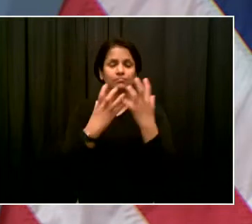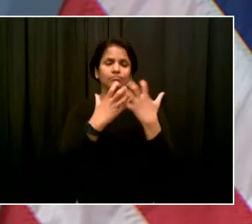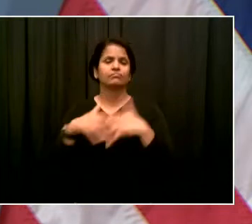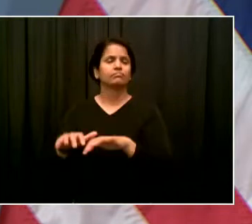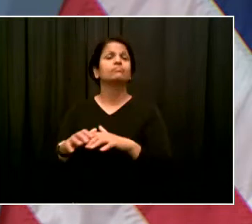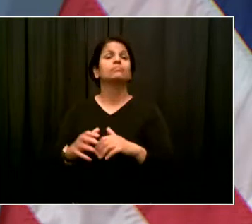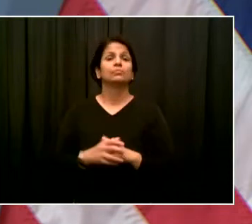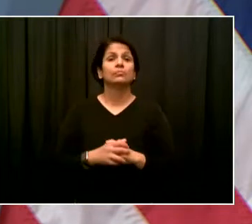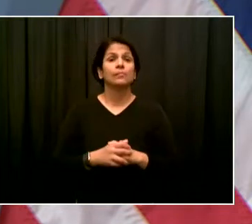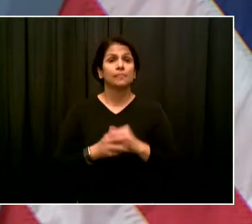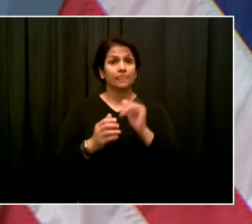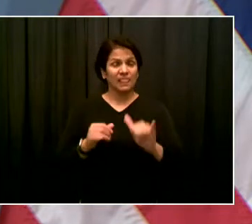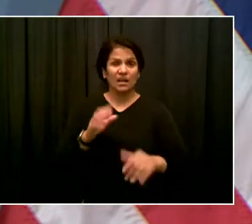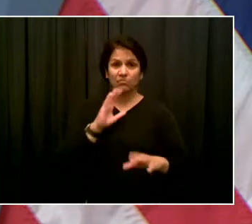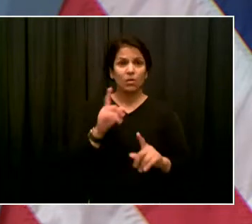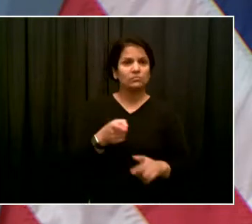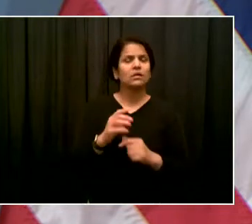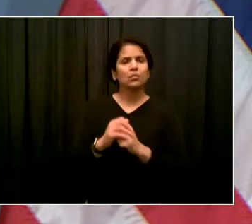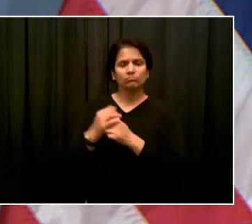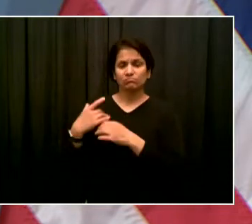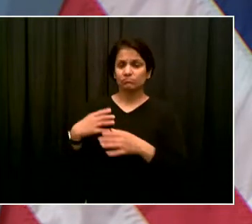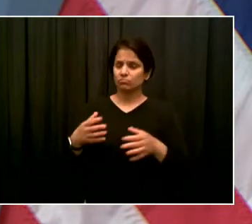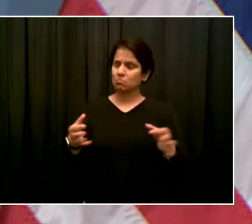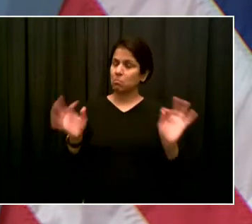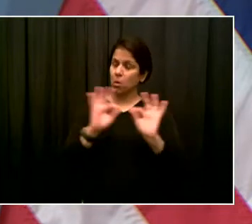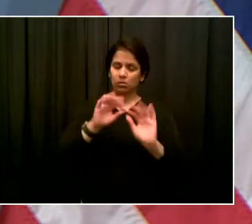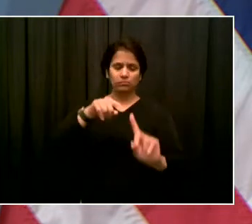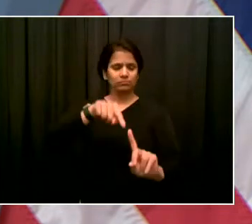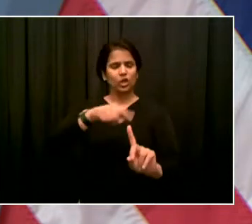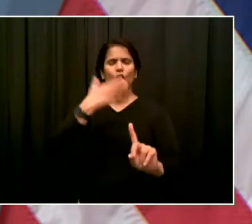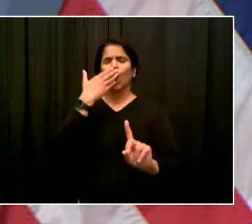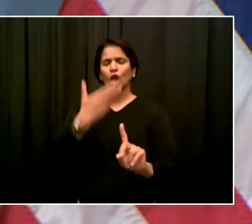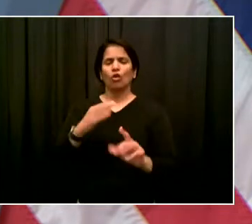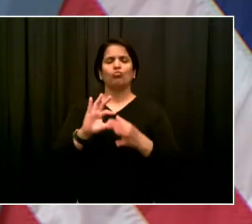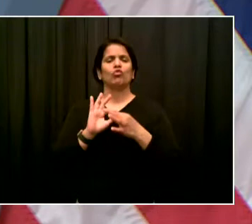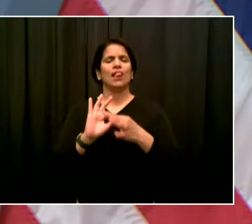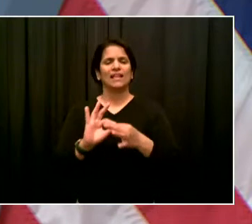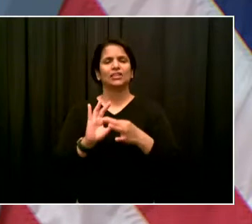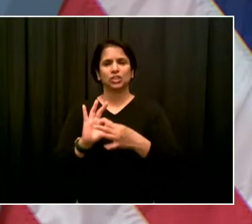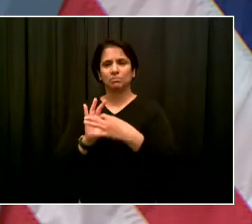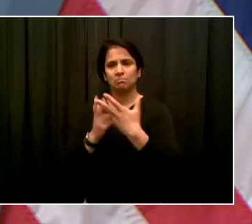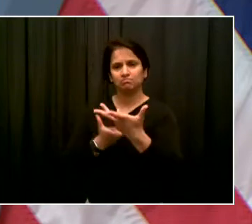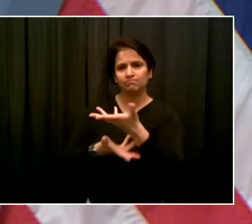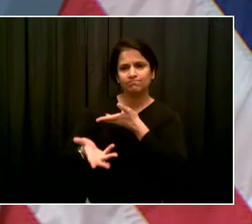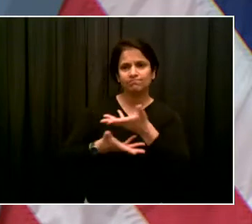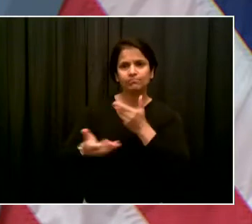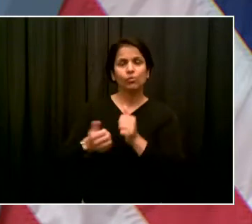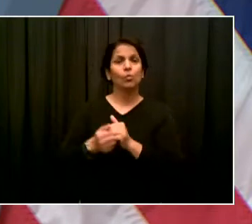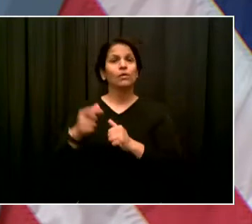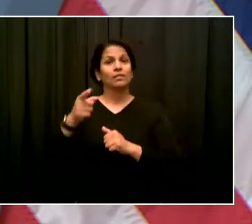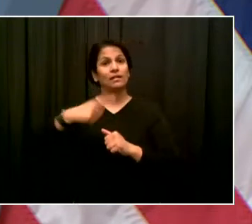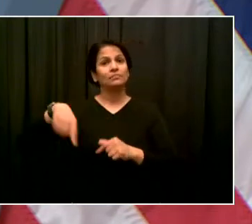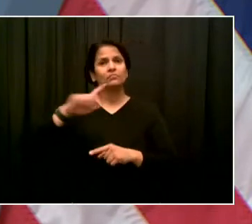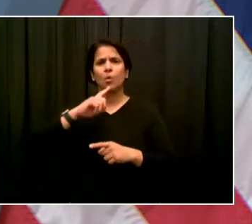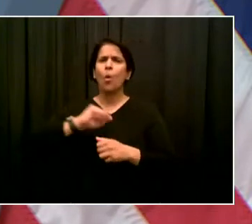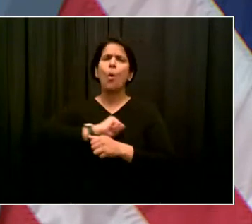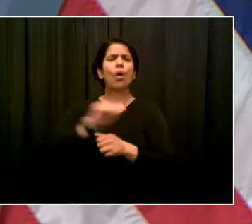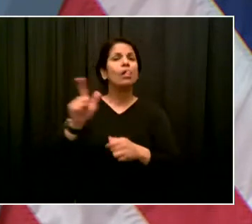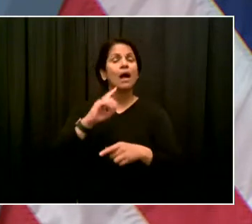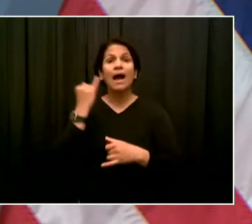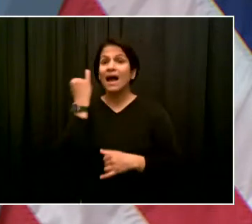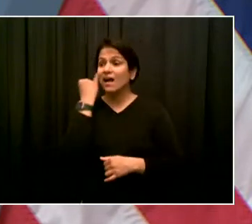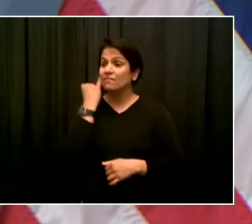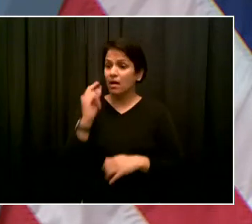trust, accompanying our patients through thick and thin, as with my patient and her husband, it's the very heart